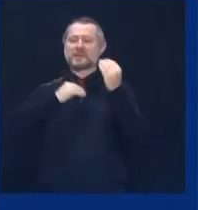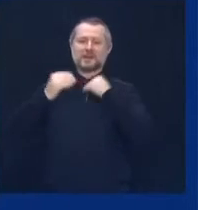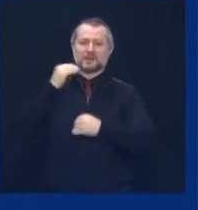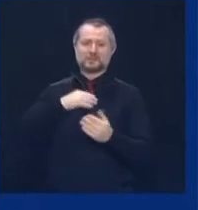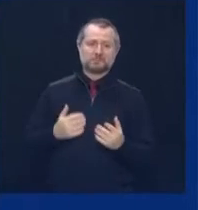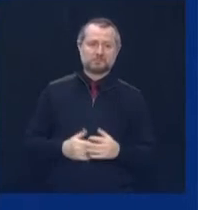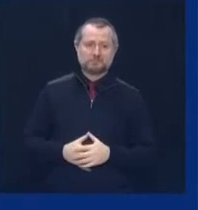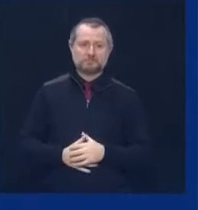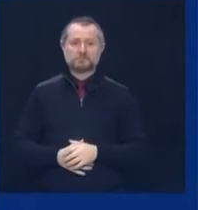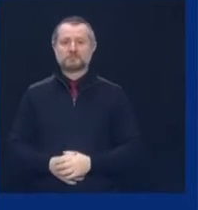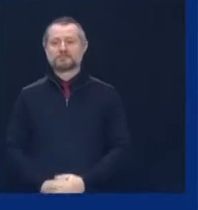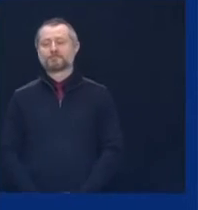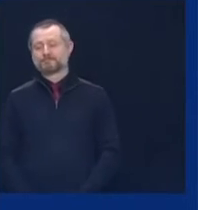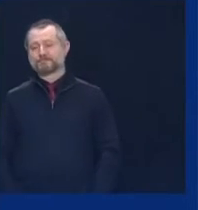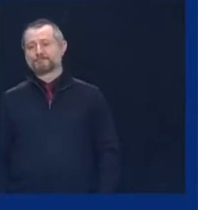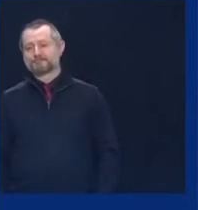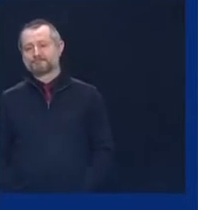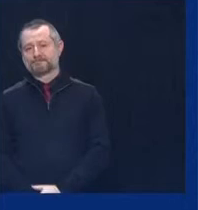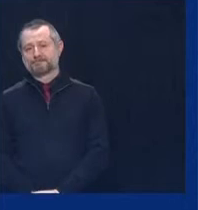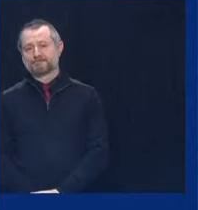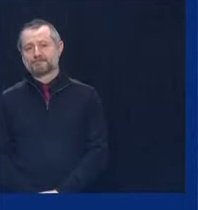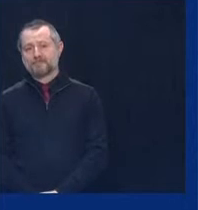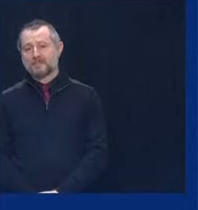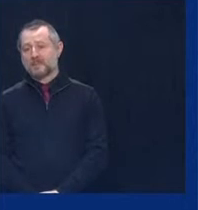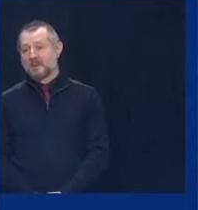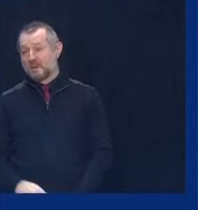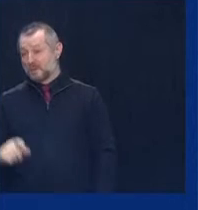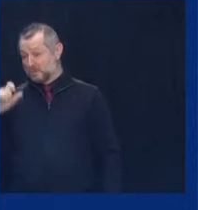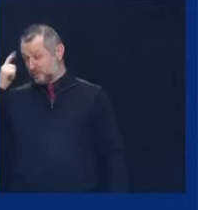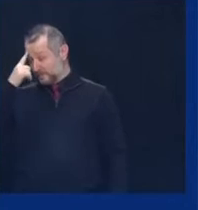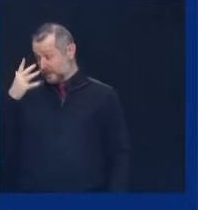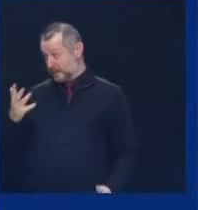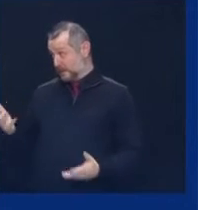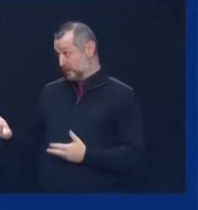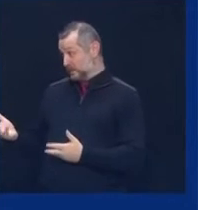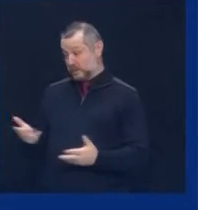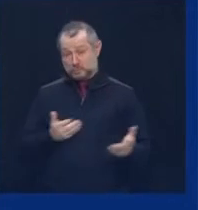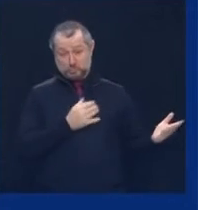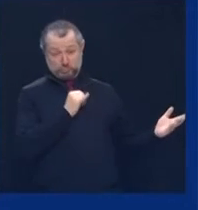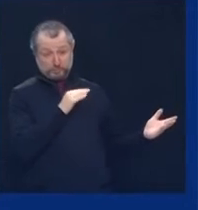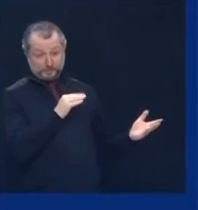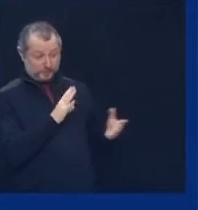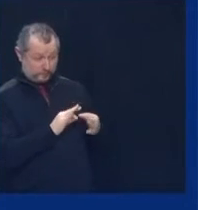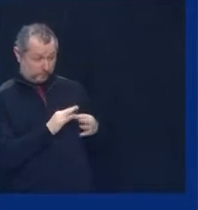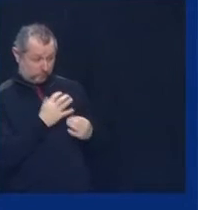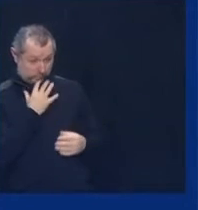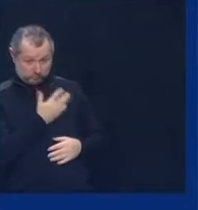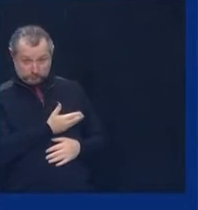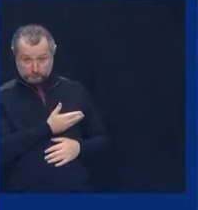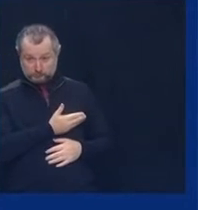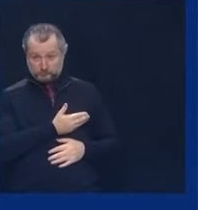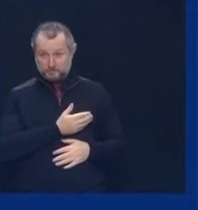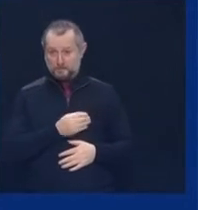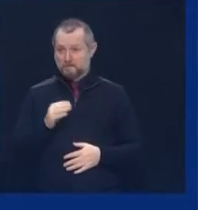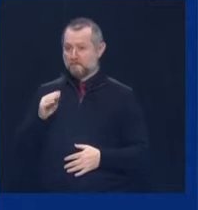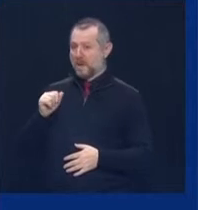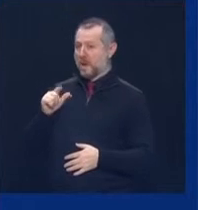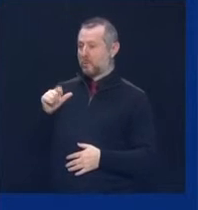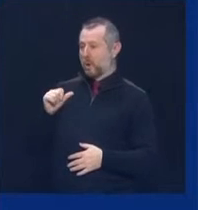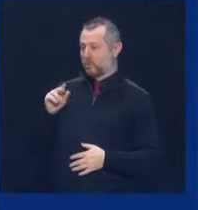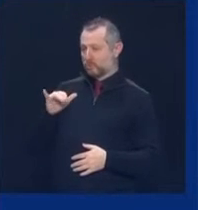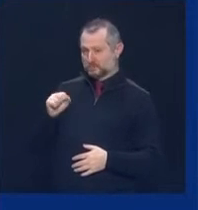We have, yeah, Jim, do you remember the We're going to be looking at cases